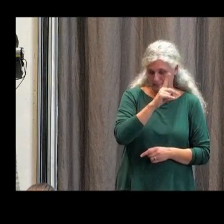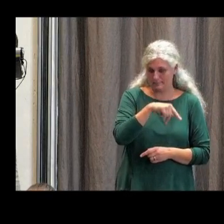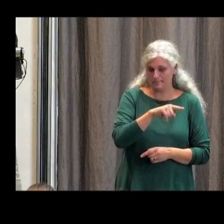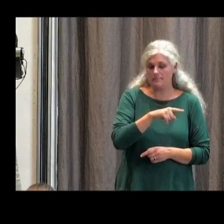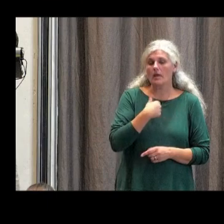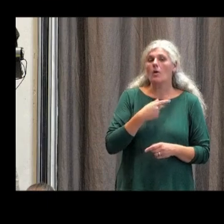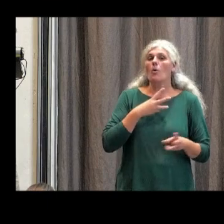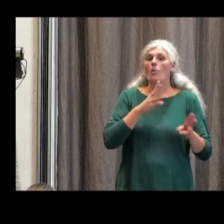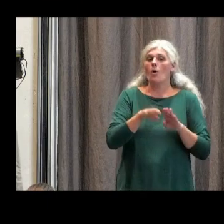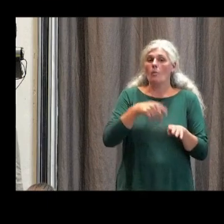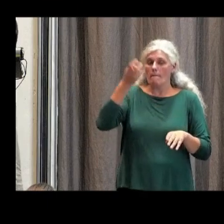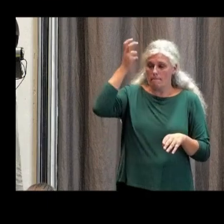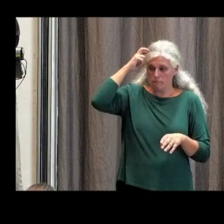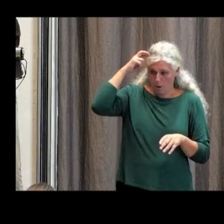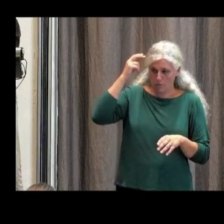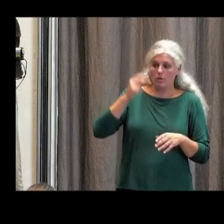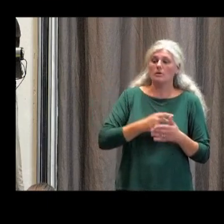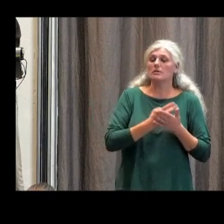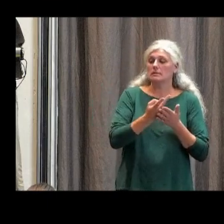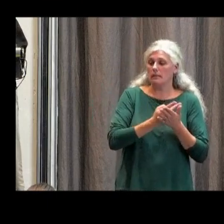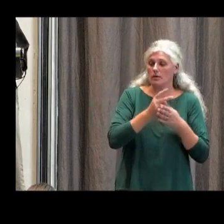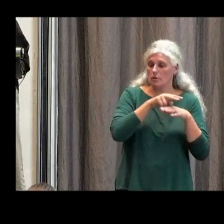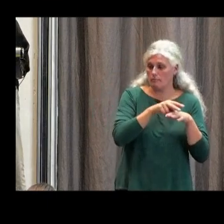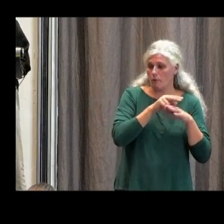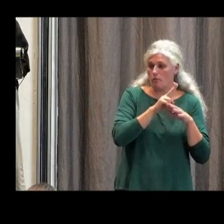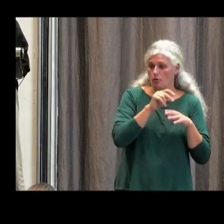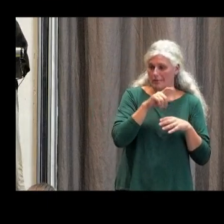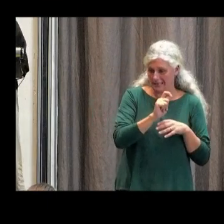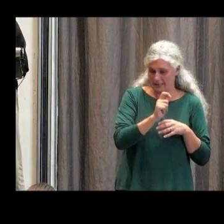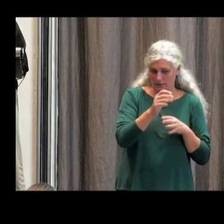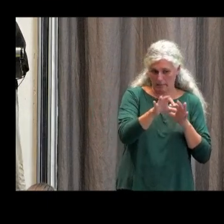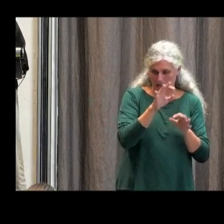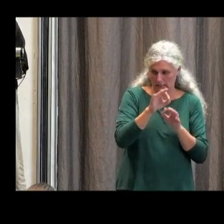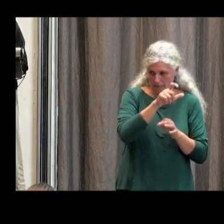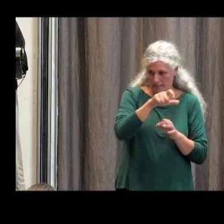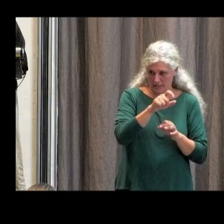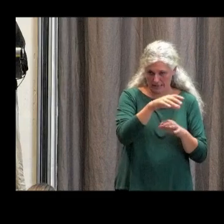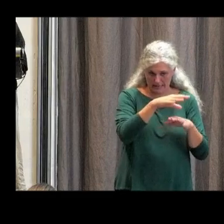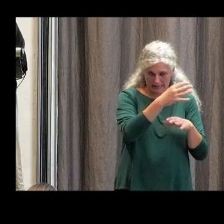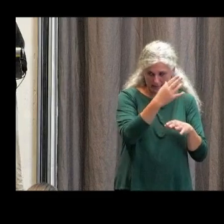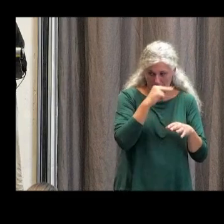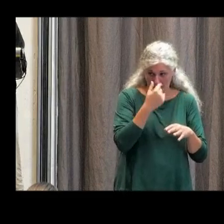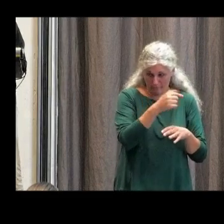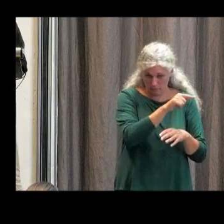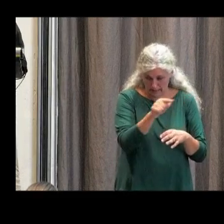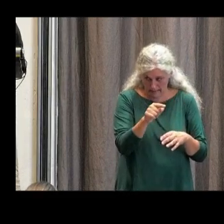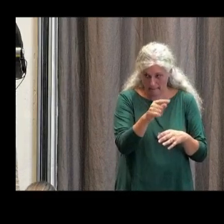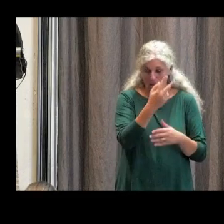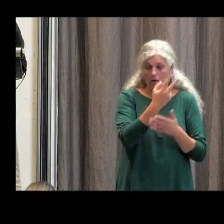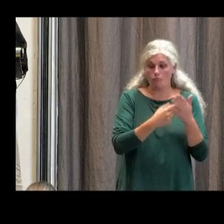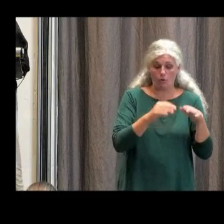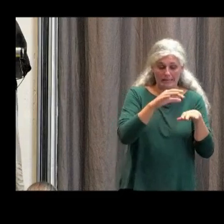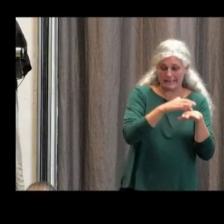going to work with Beaumont at the Epilepsy Monitoring Unit, and we're going to take samples from patients from both the